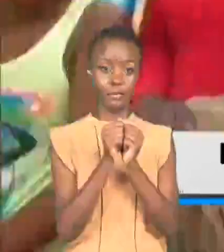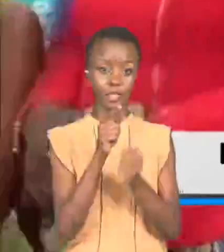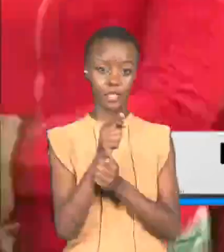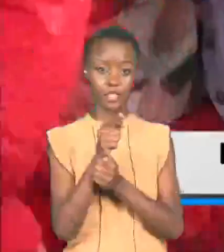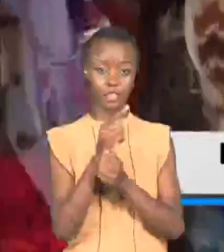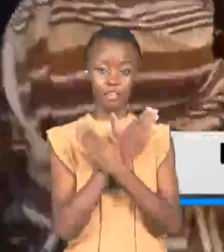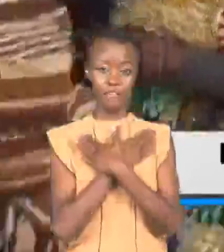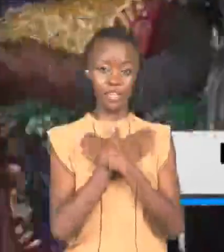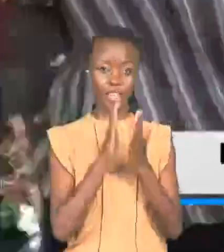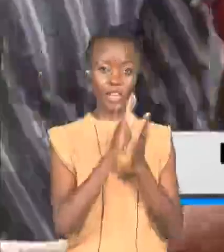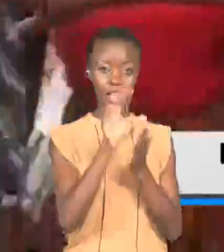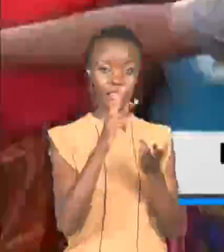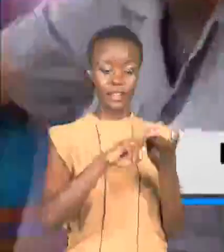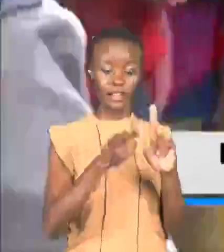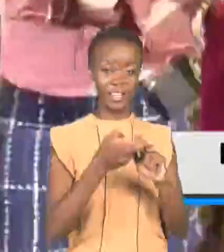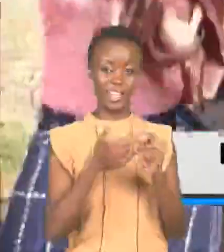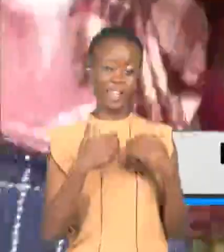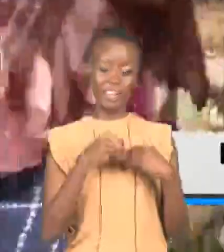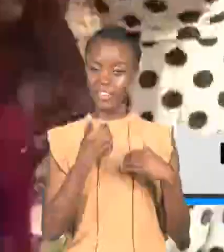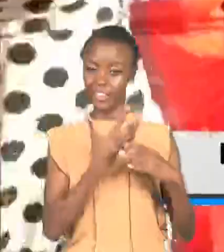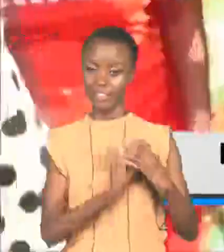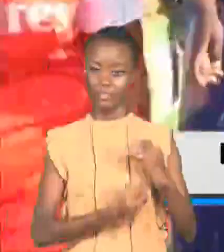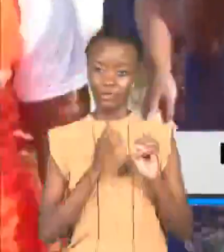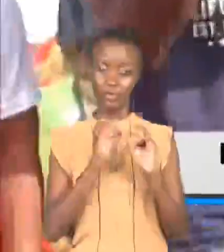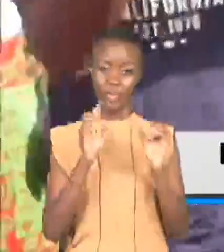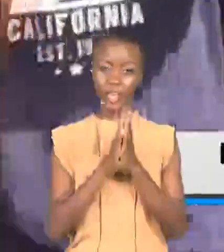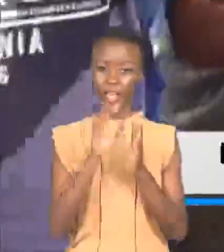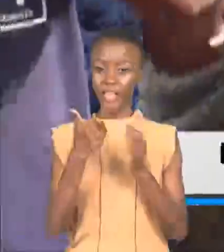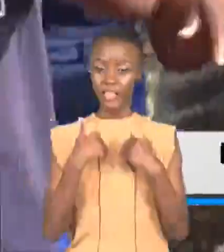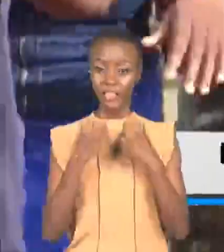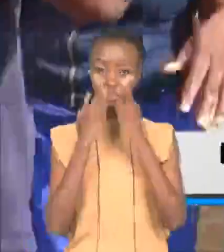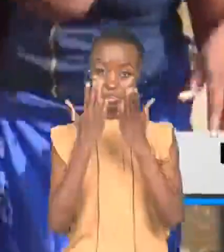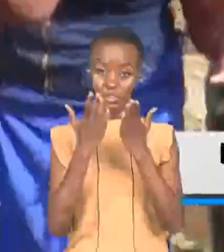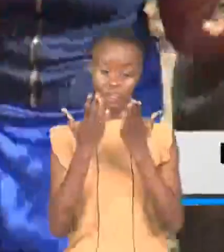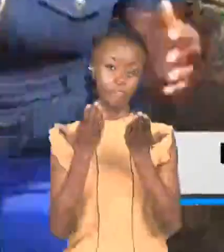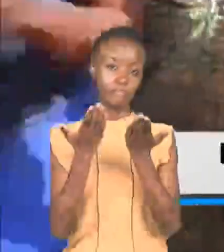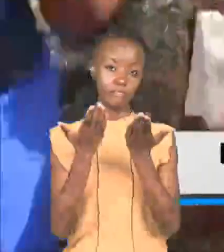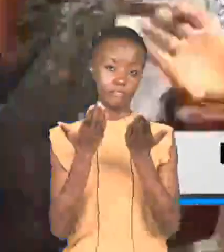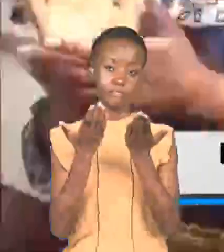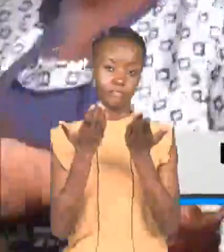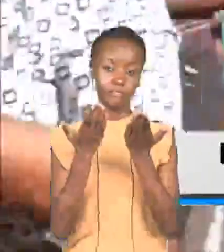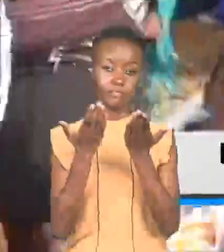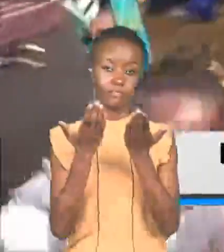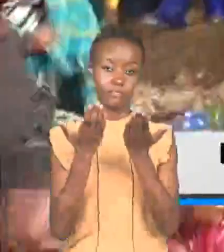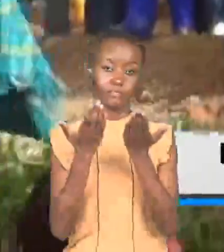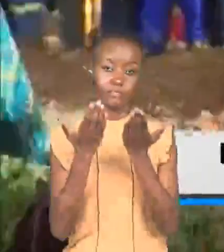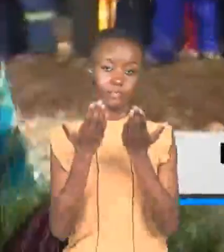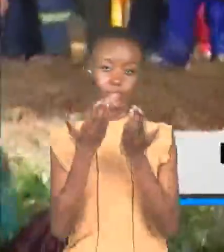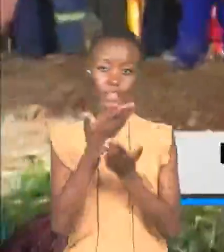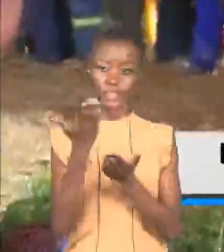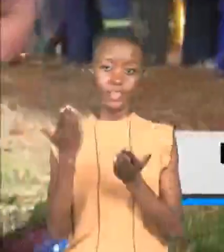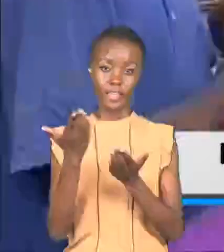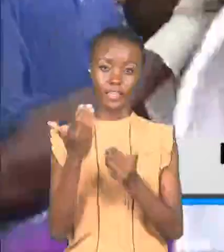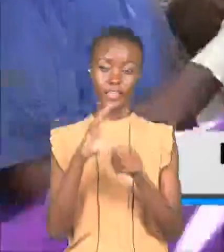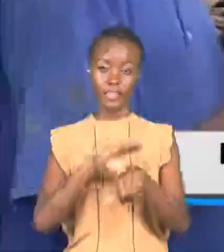colleagues, some expressing frustrations and lack of information. Some expressing frustration at the lack of information they were